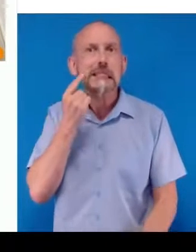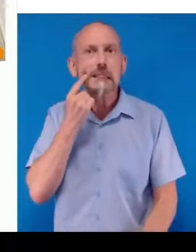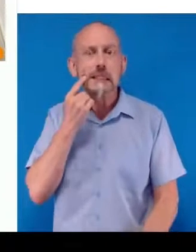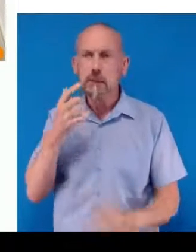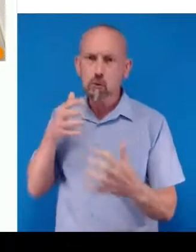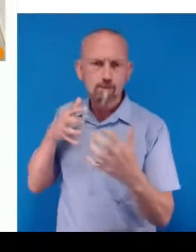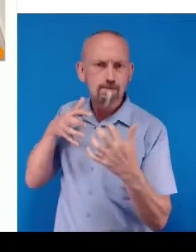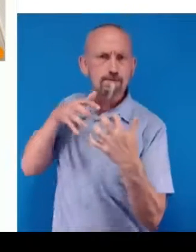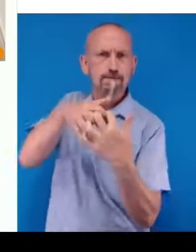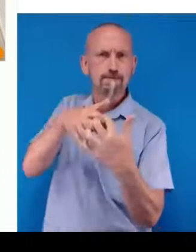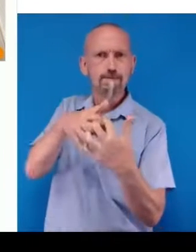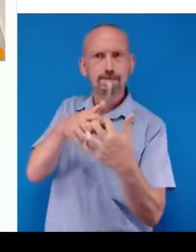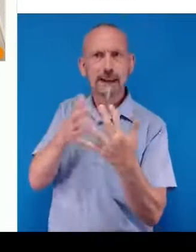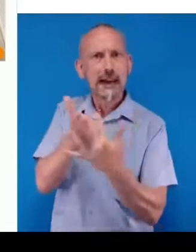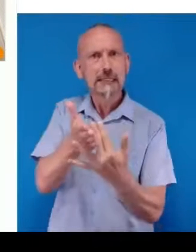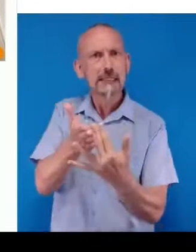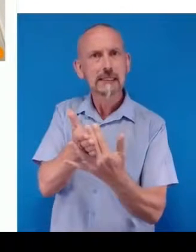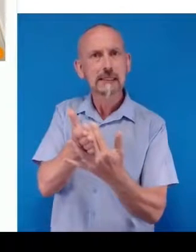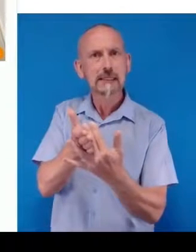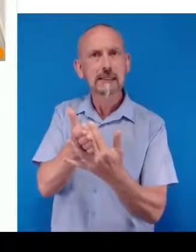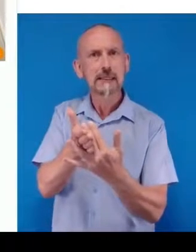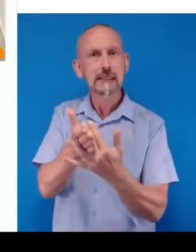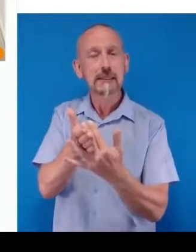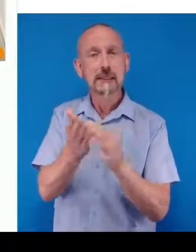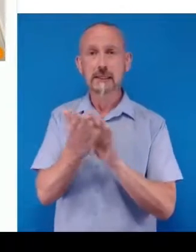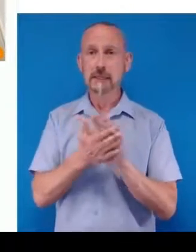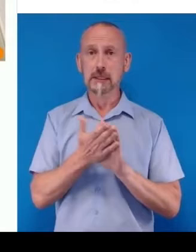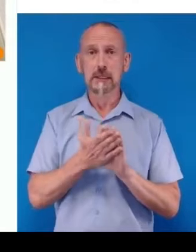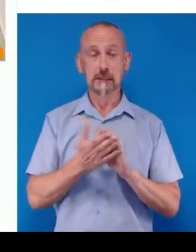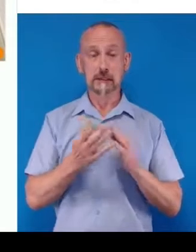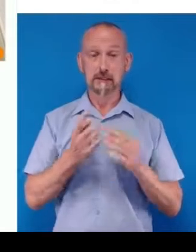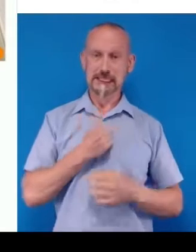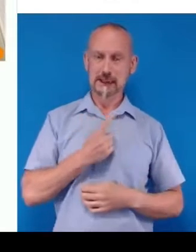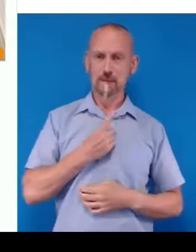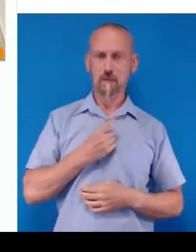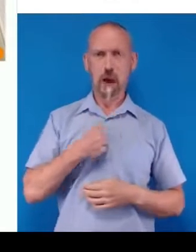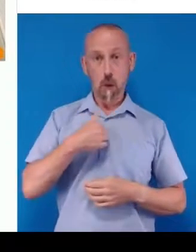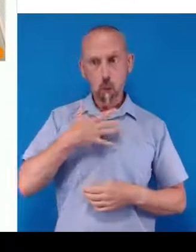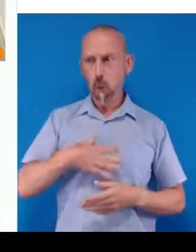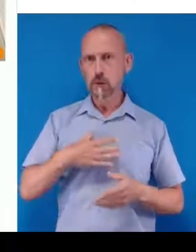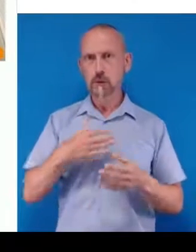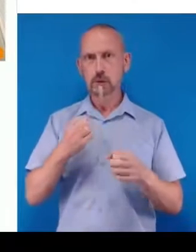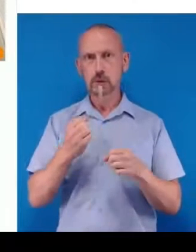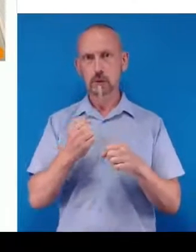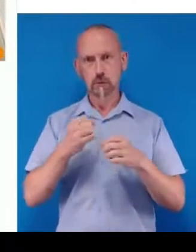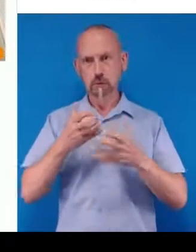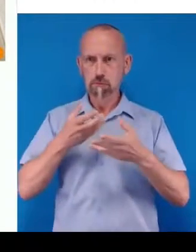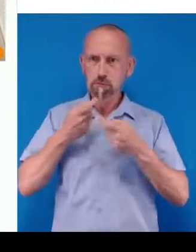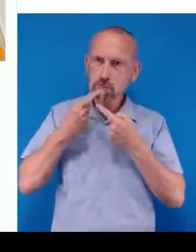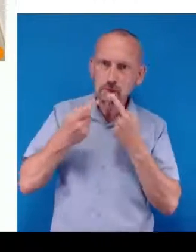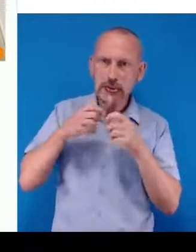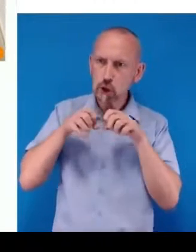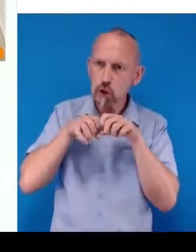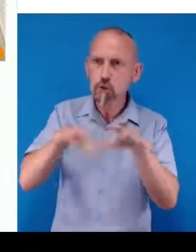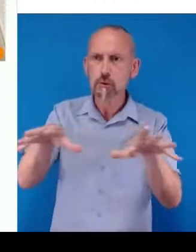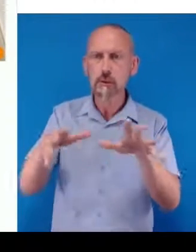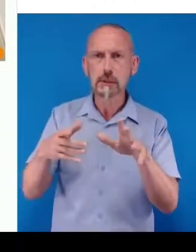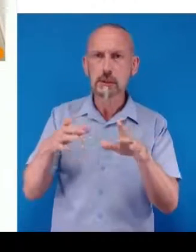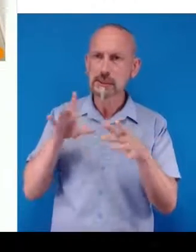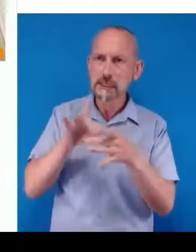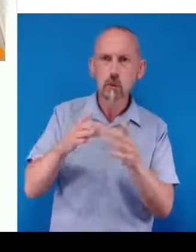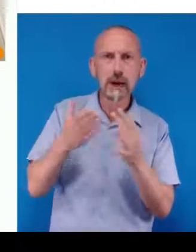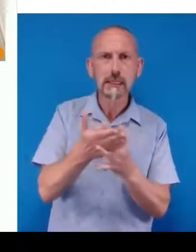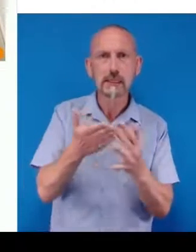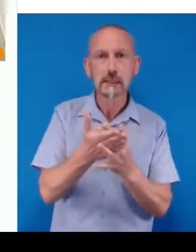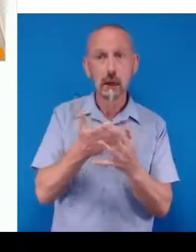as a person delivering accessibility and wanting to communicate about accessibility, there are always choices that we make that